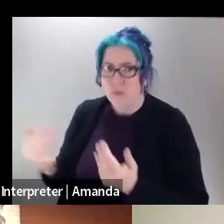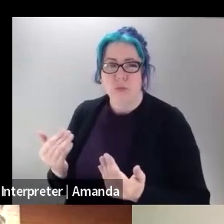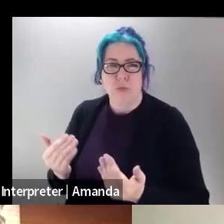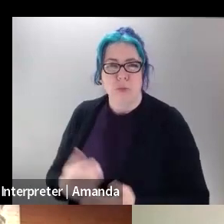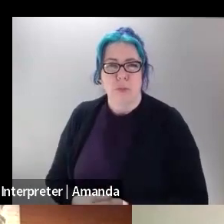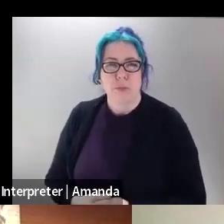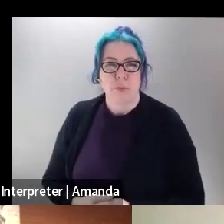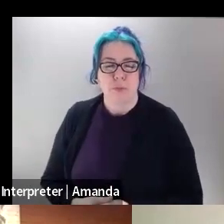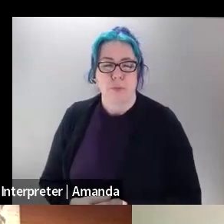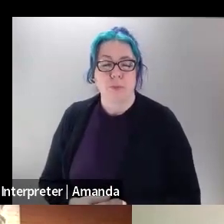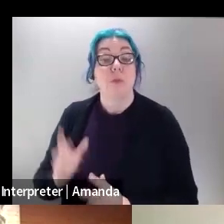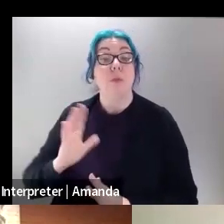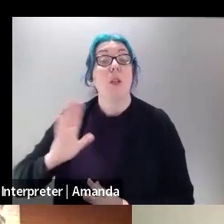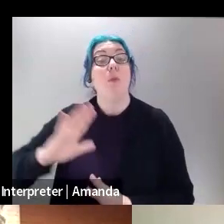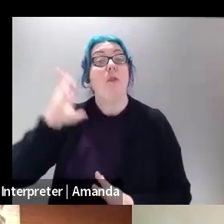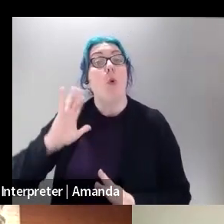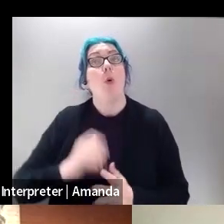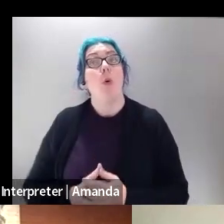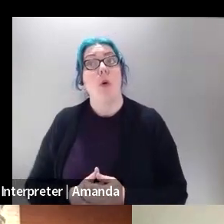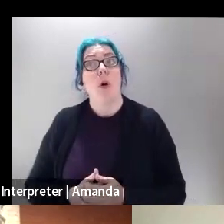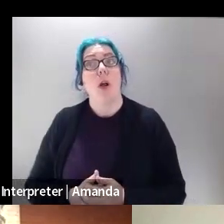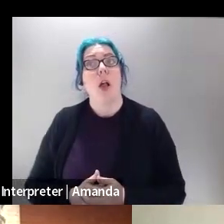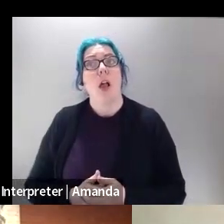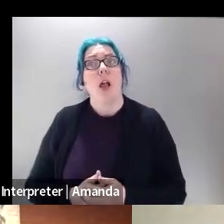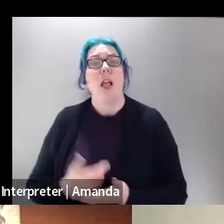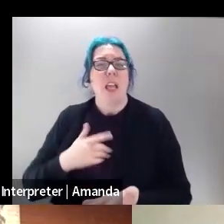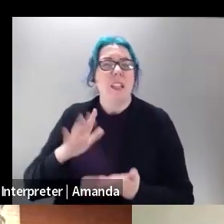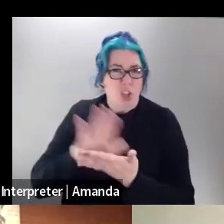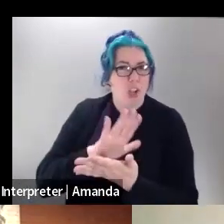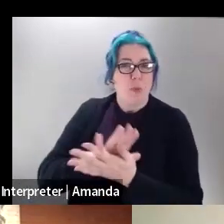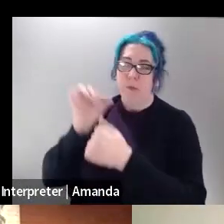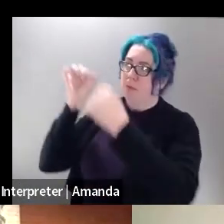skeptical of them a little bit myself, not the conversation, but of the document on the wall.